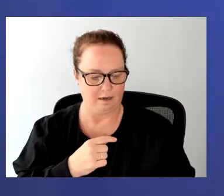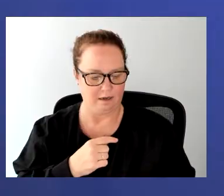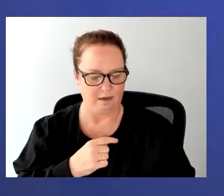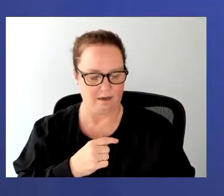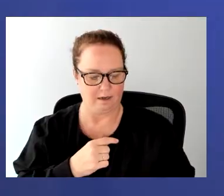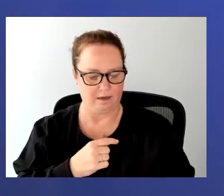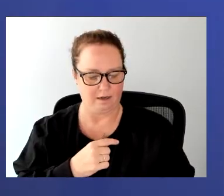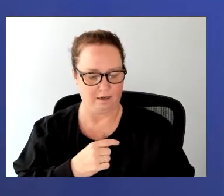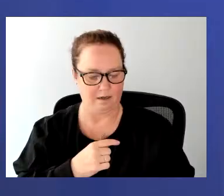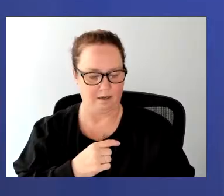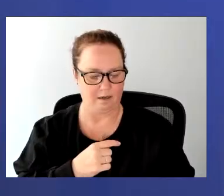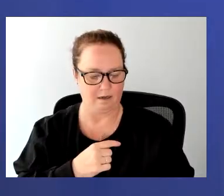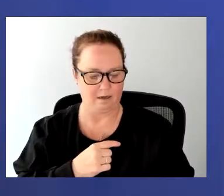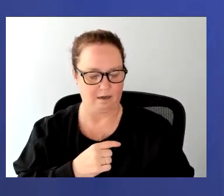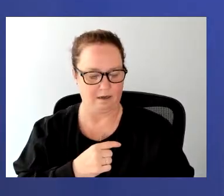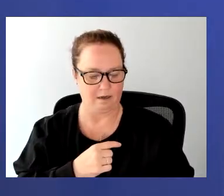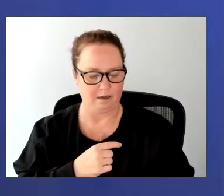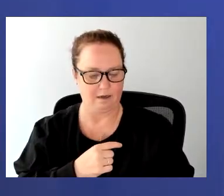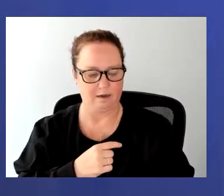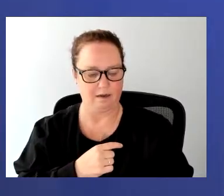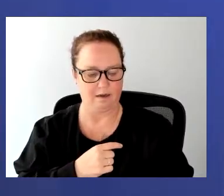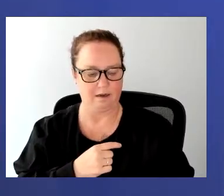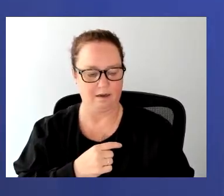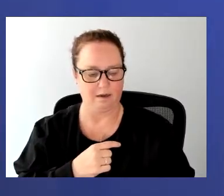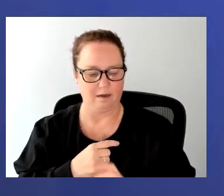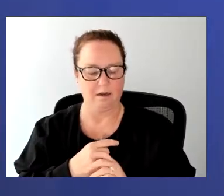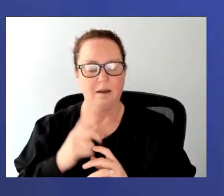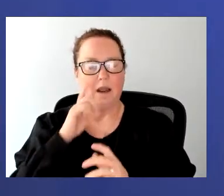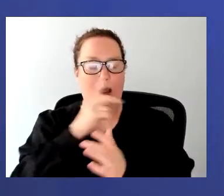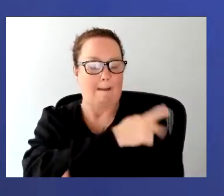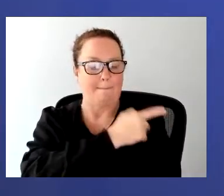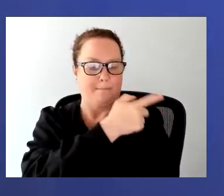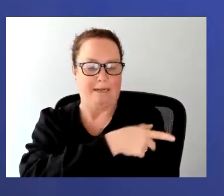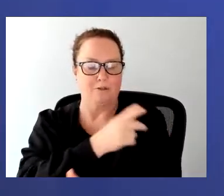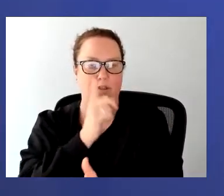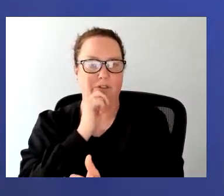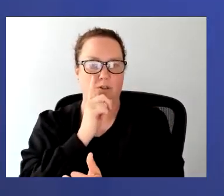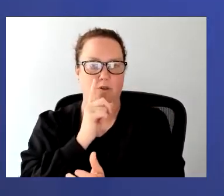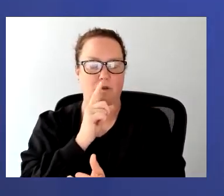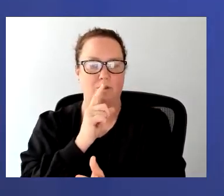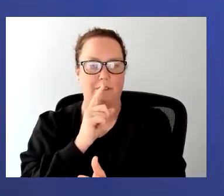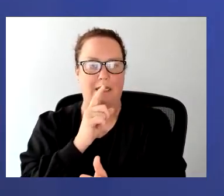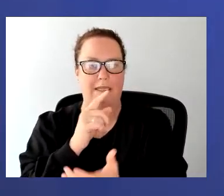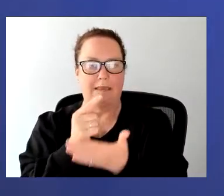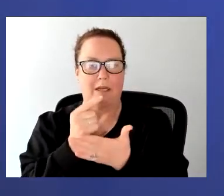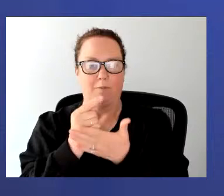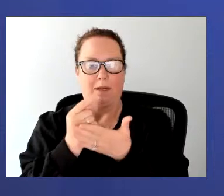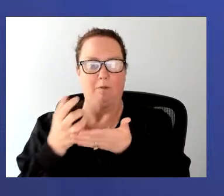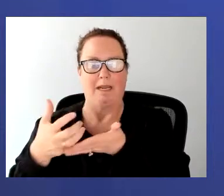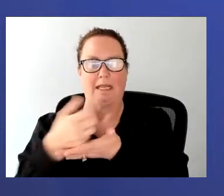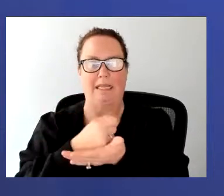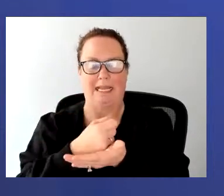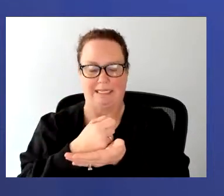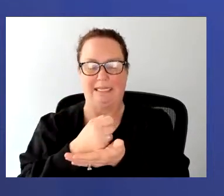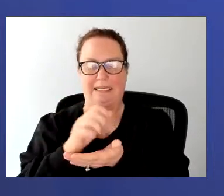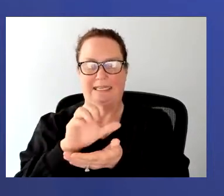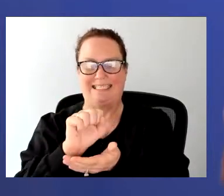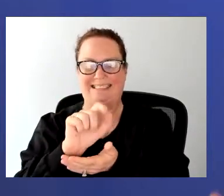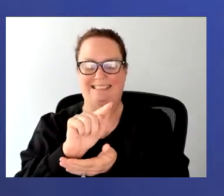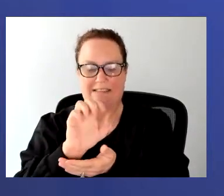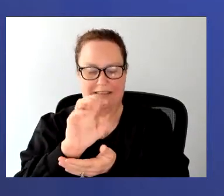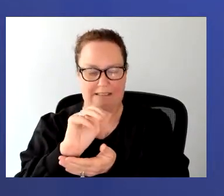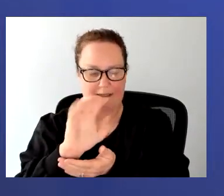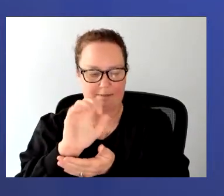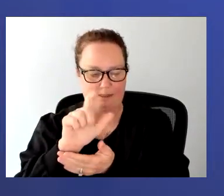deal. A patient who is considered for gene therapy, we collect their stem cells from their blood. We use their veins to collect their